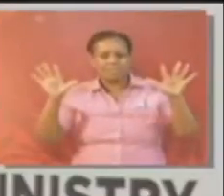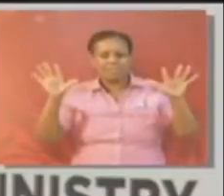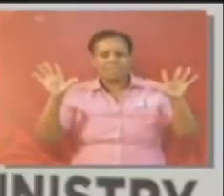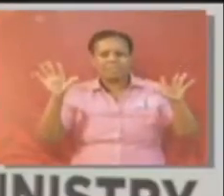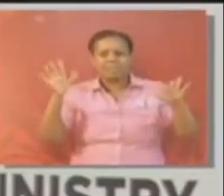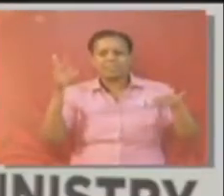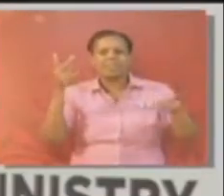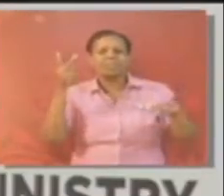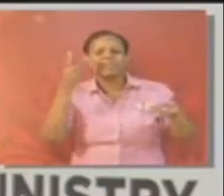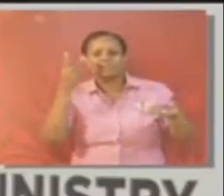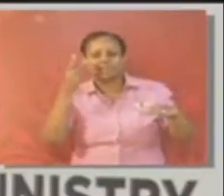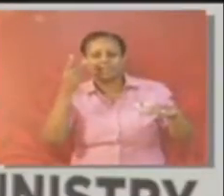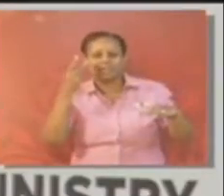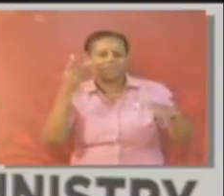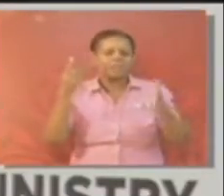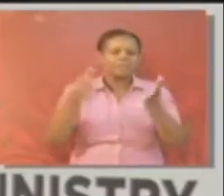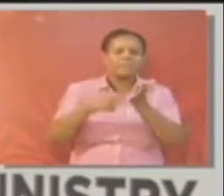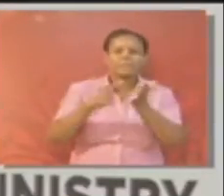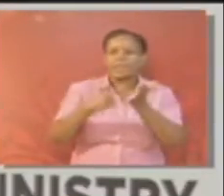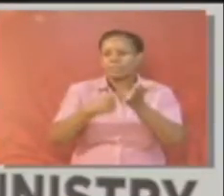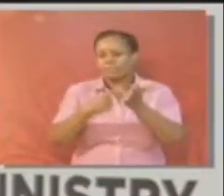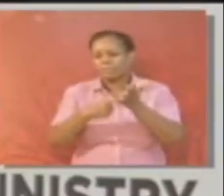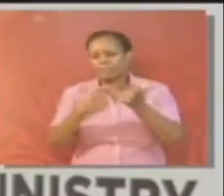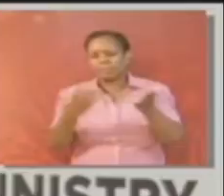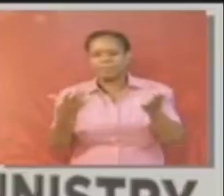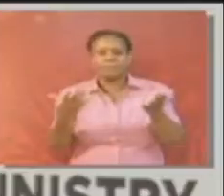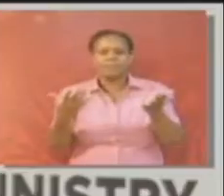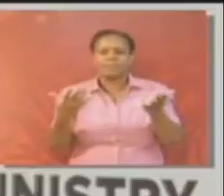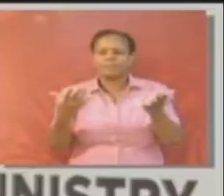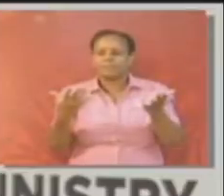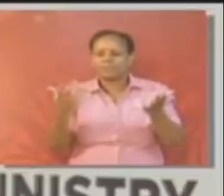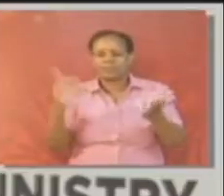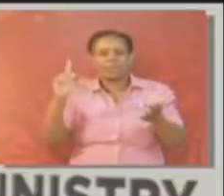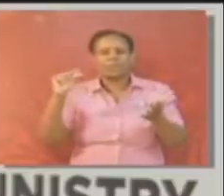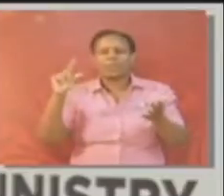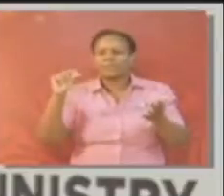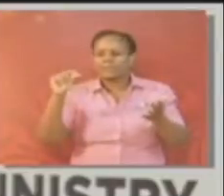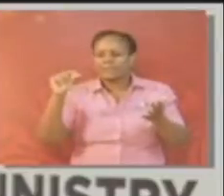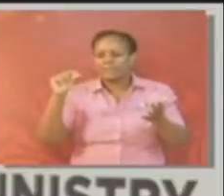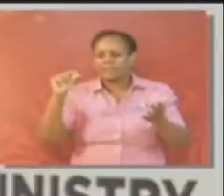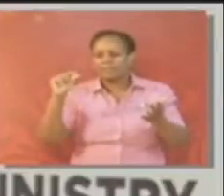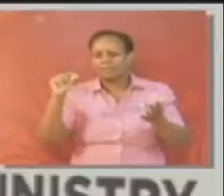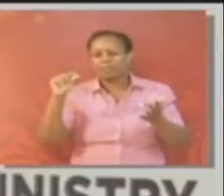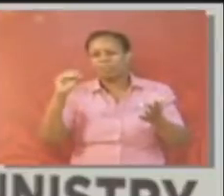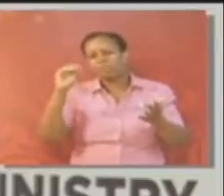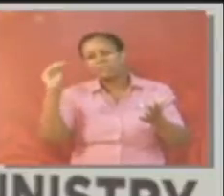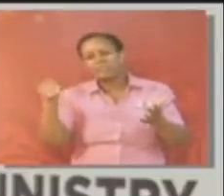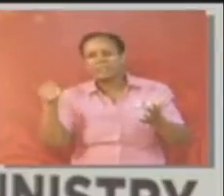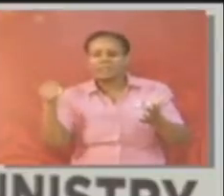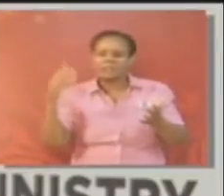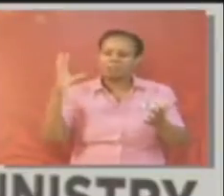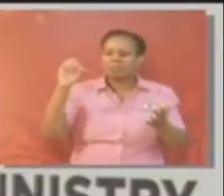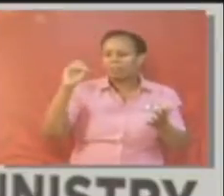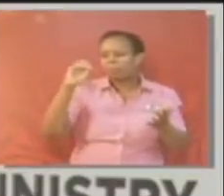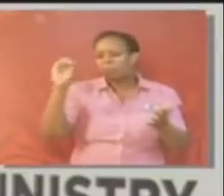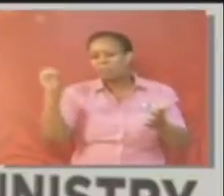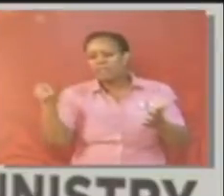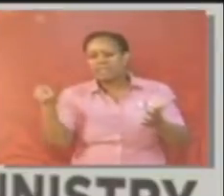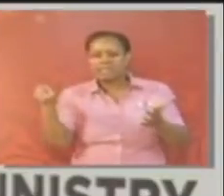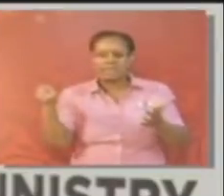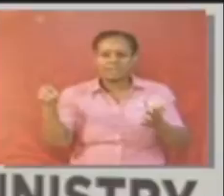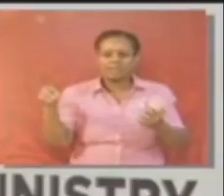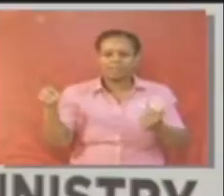are contracting it. But we have to see, because schools are closed, we expect that the largest population on the move at this point is the working